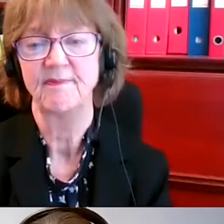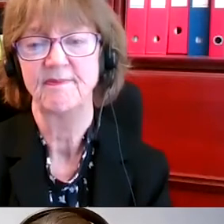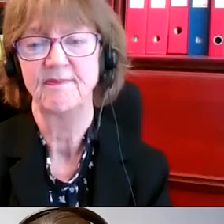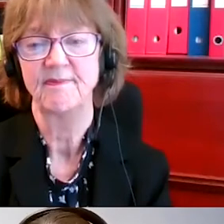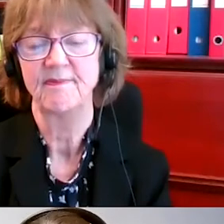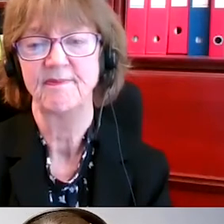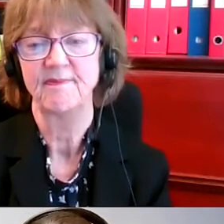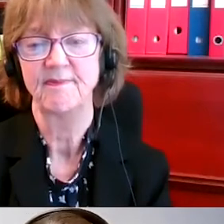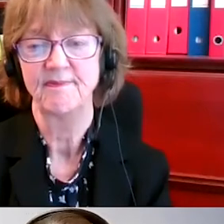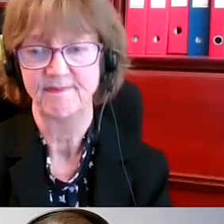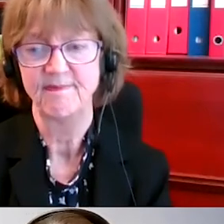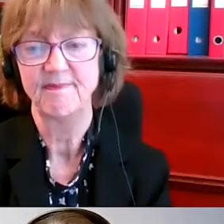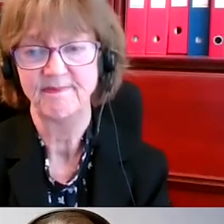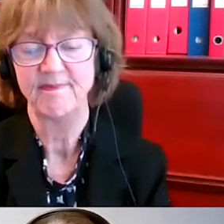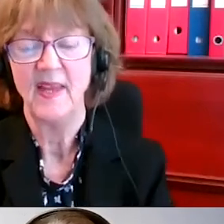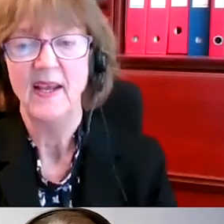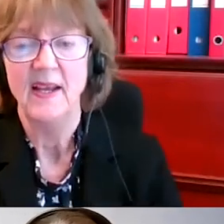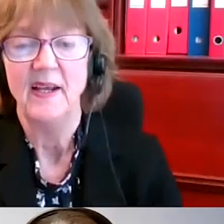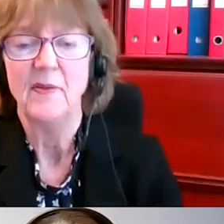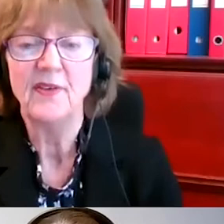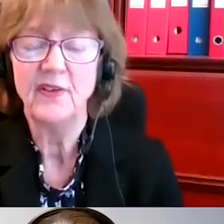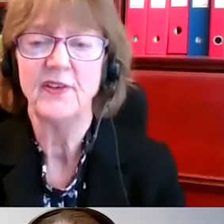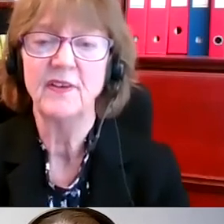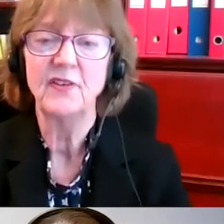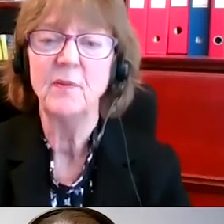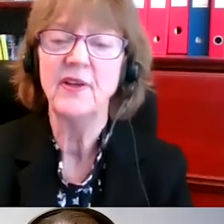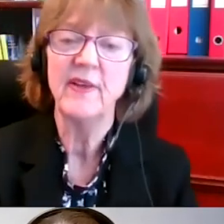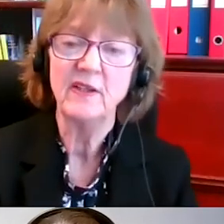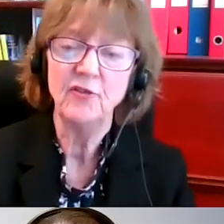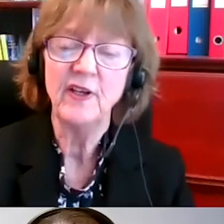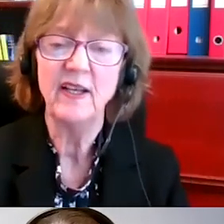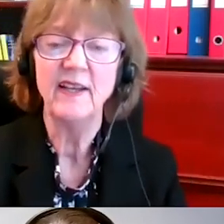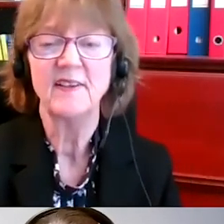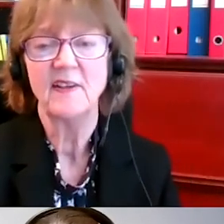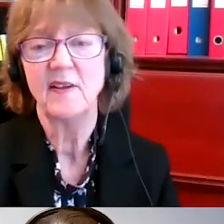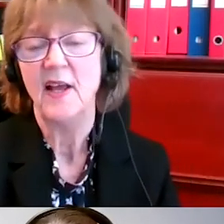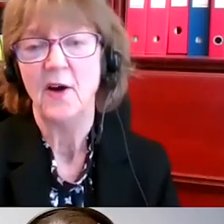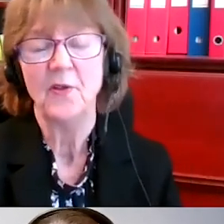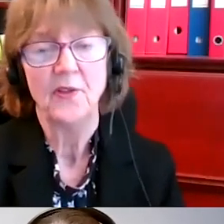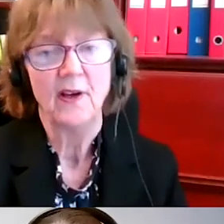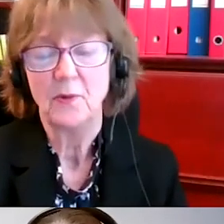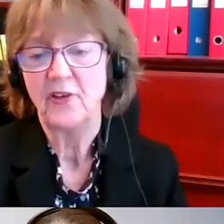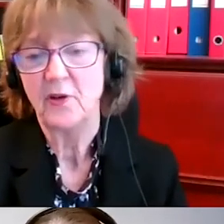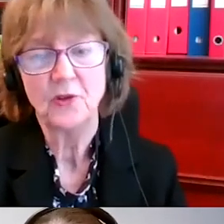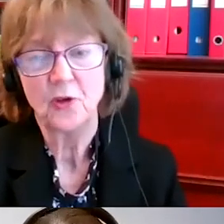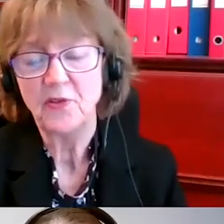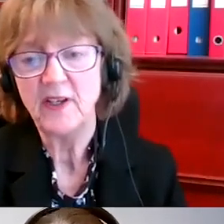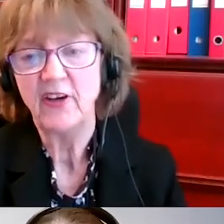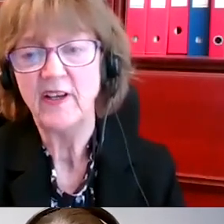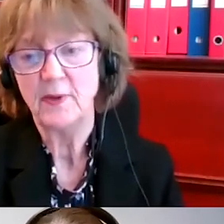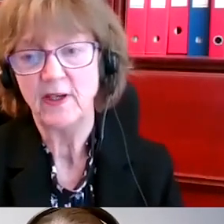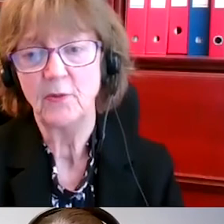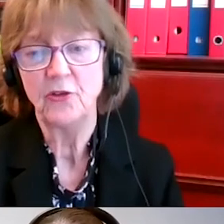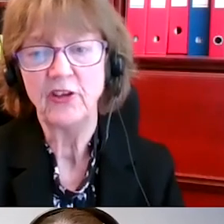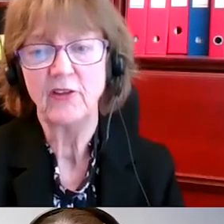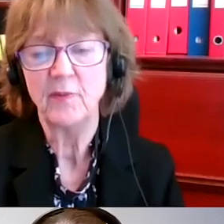is genuinely listened to? This is something that is really on the, I would say, on top of the